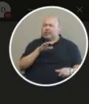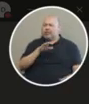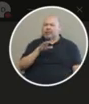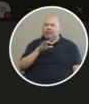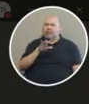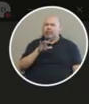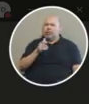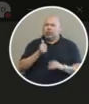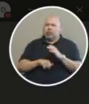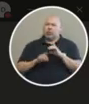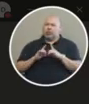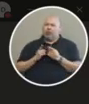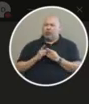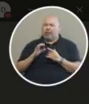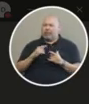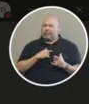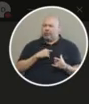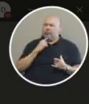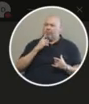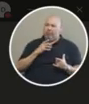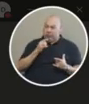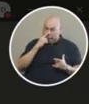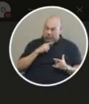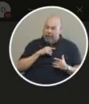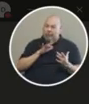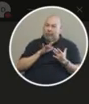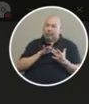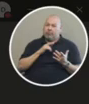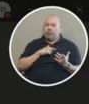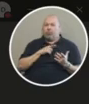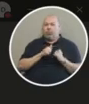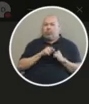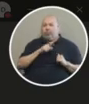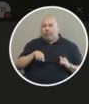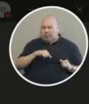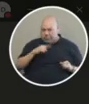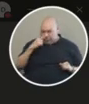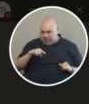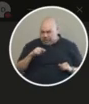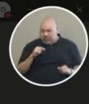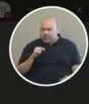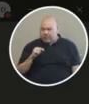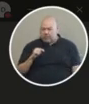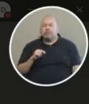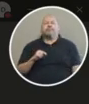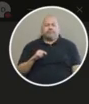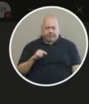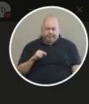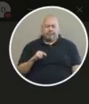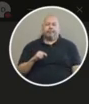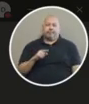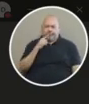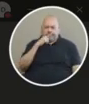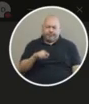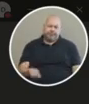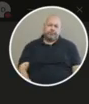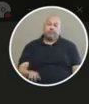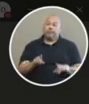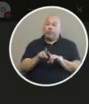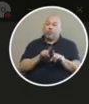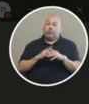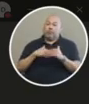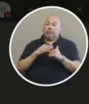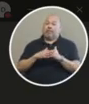your department. So yeah, maybe if you can just reach out and be in contact with them. Absolutely. Yes, ma'am. Thank you. And then